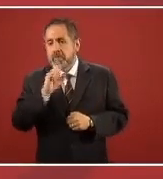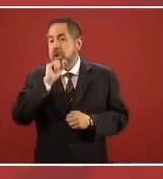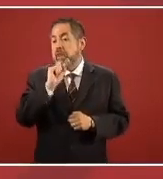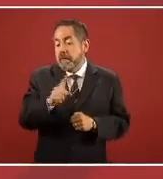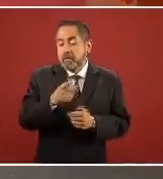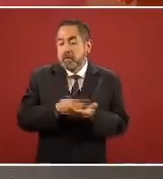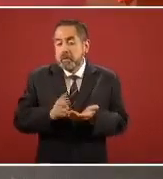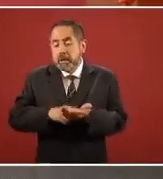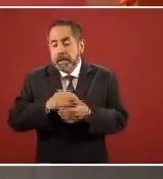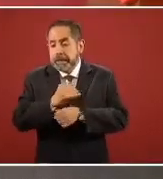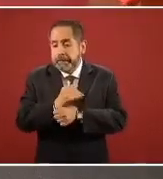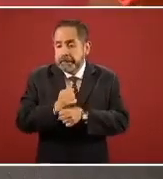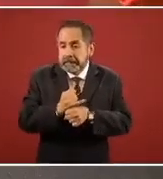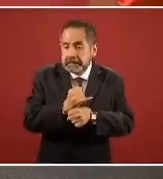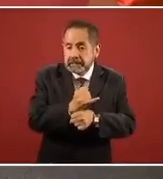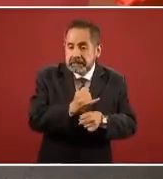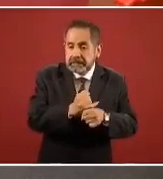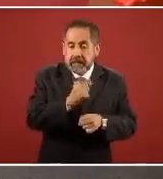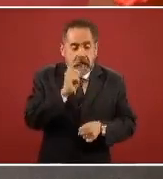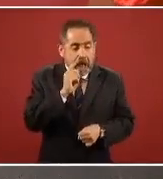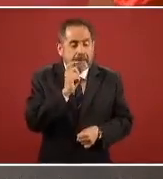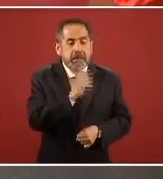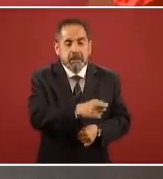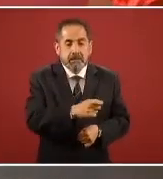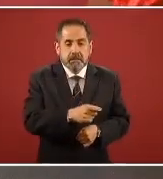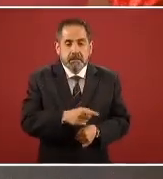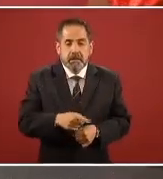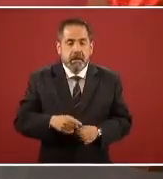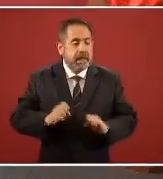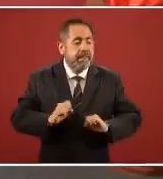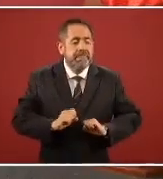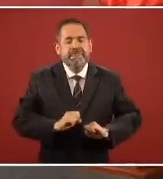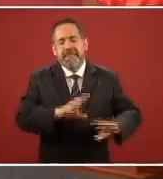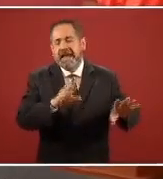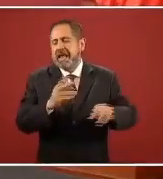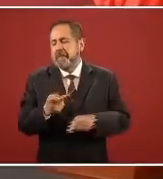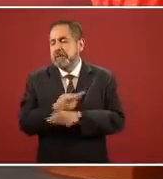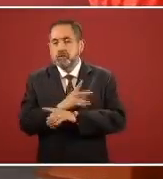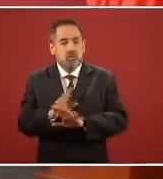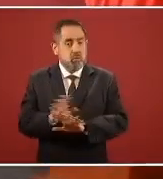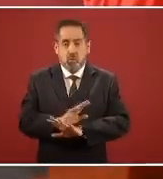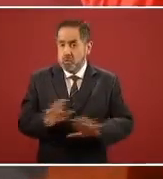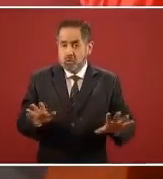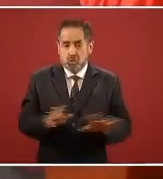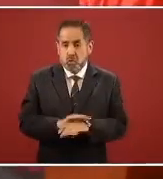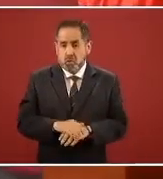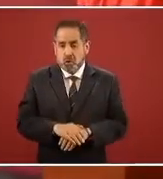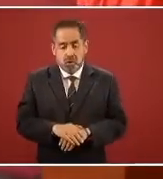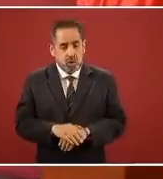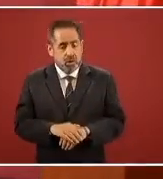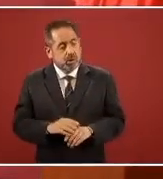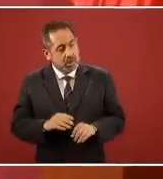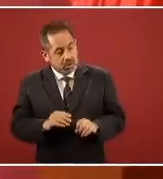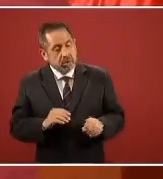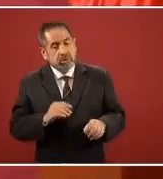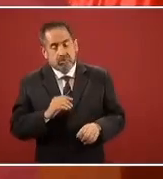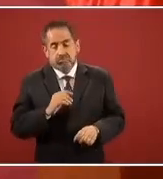investigar, but also no hay, they will be investigated, impunidad para nadie, no impunity for anyone. Por